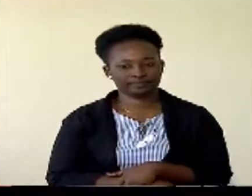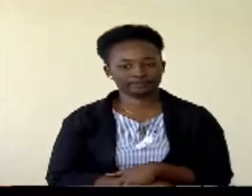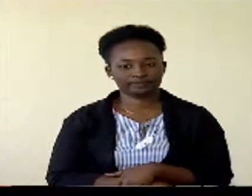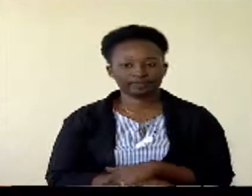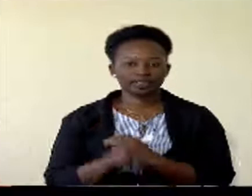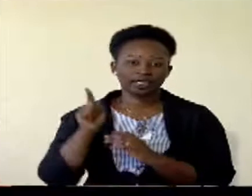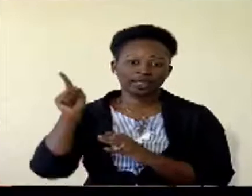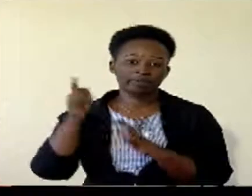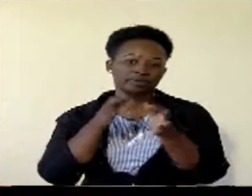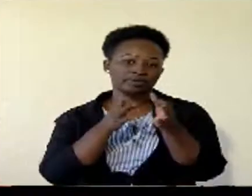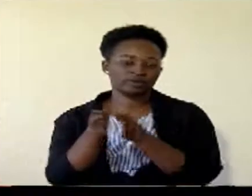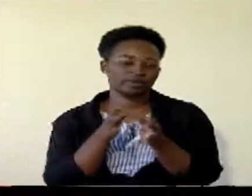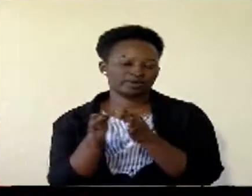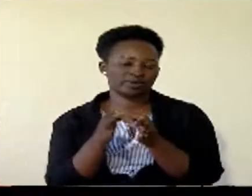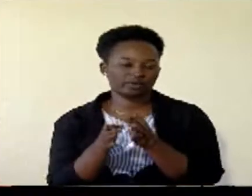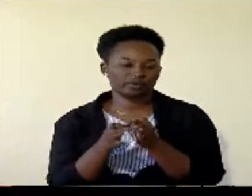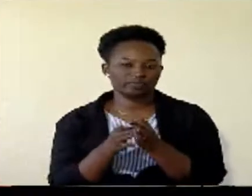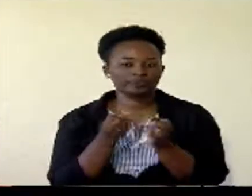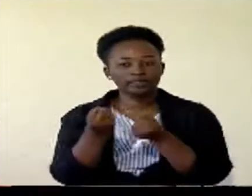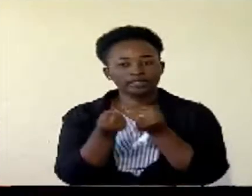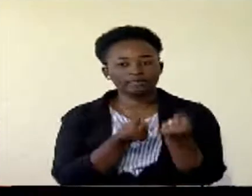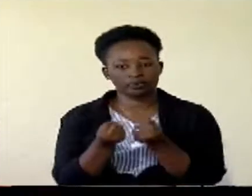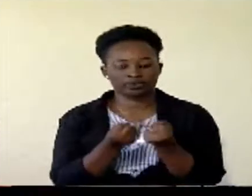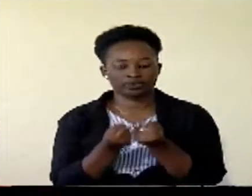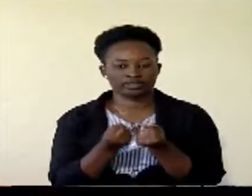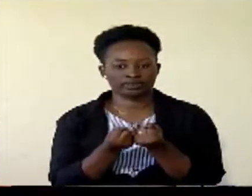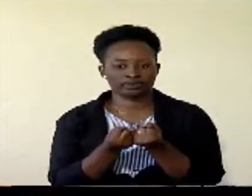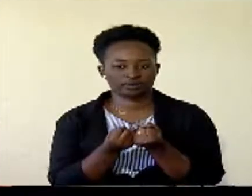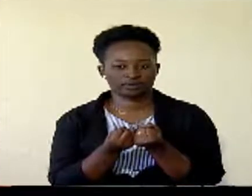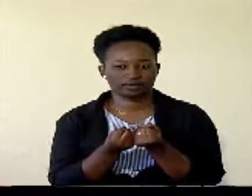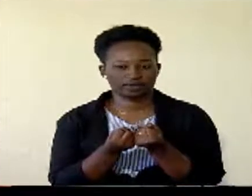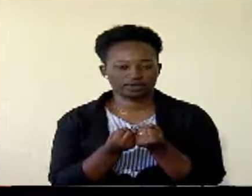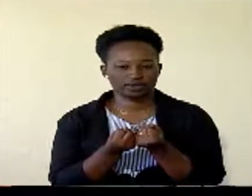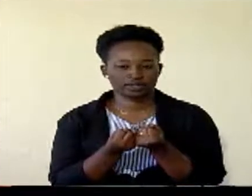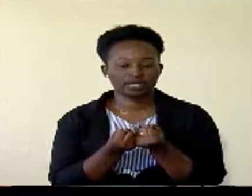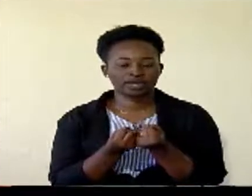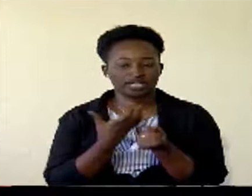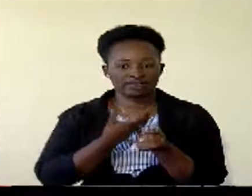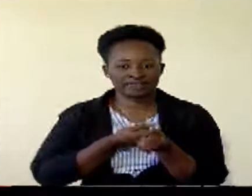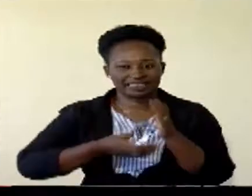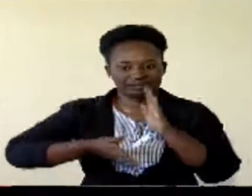that the car is speeding up.